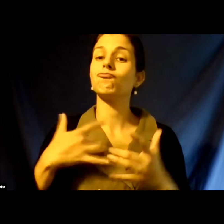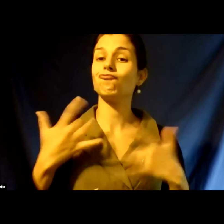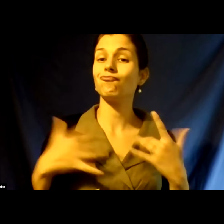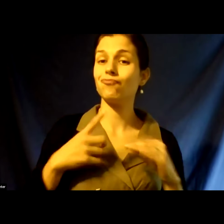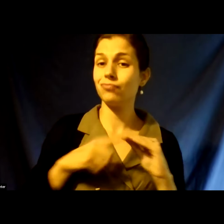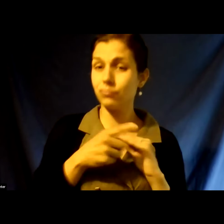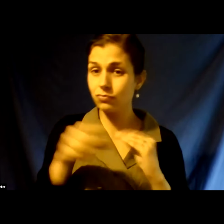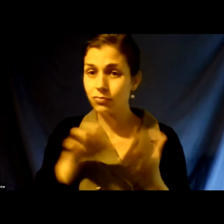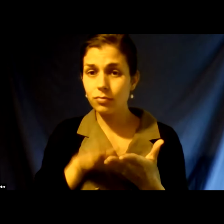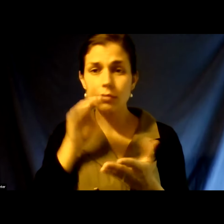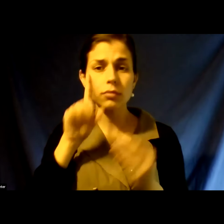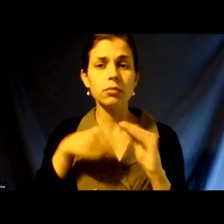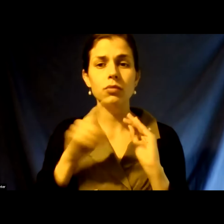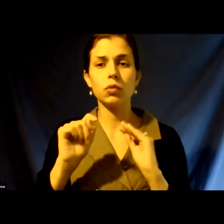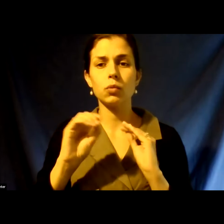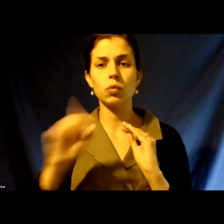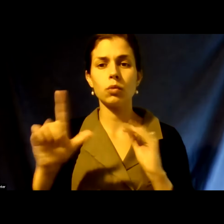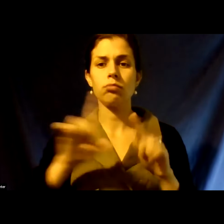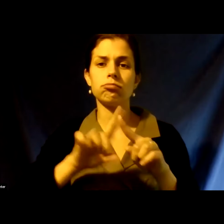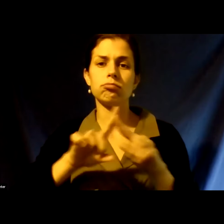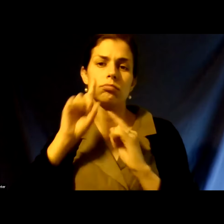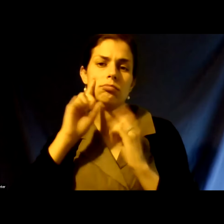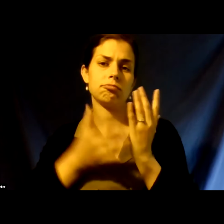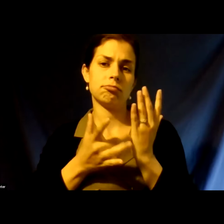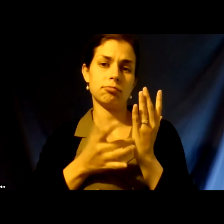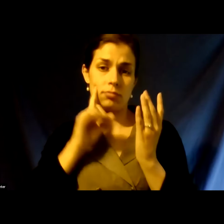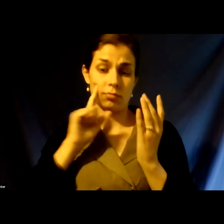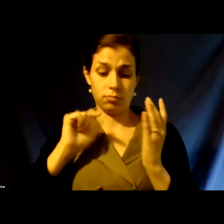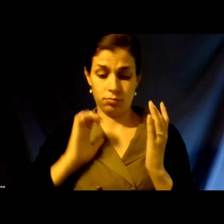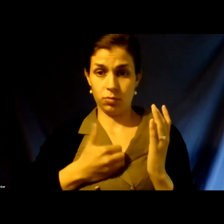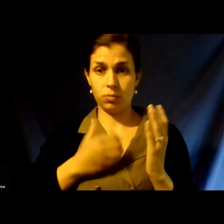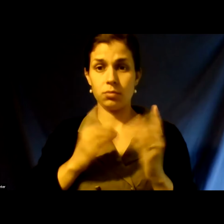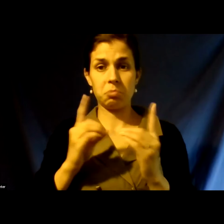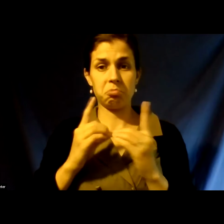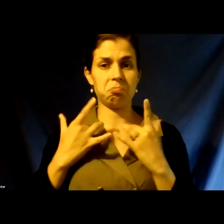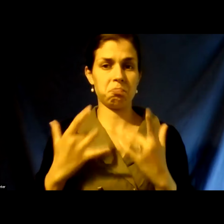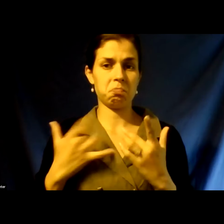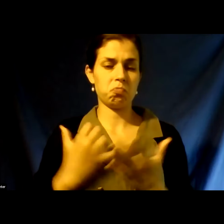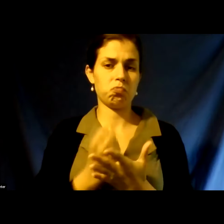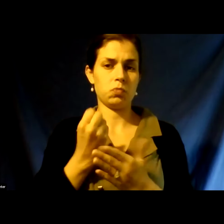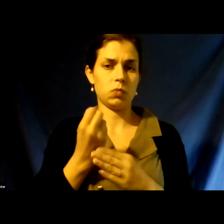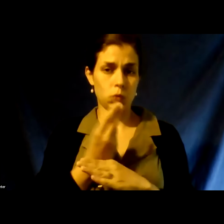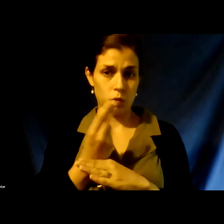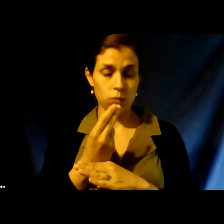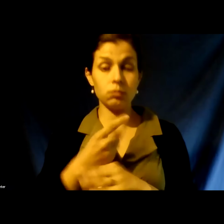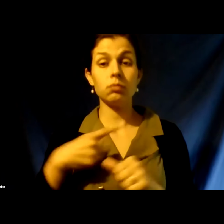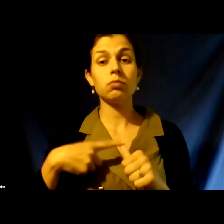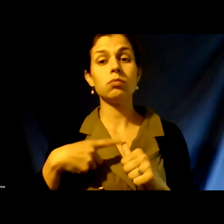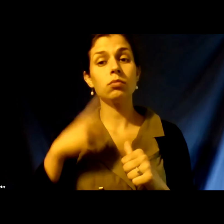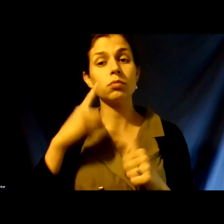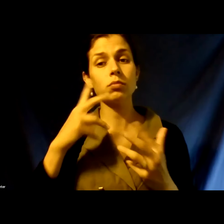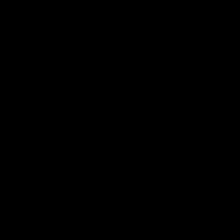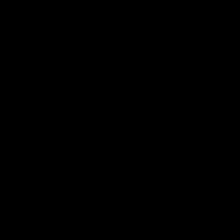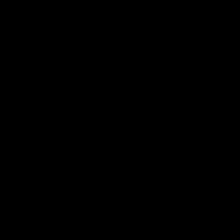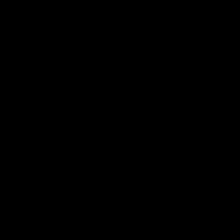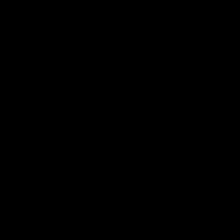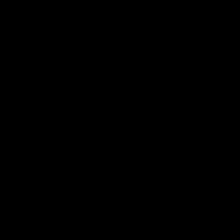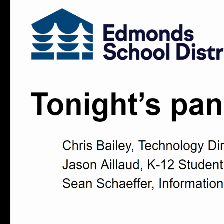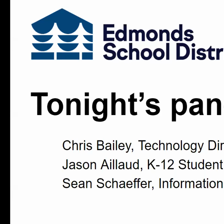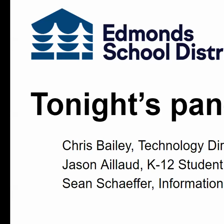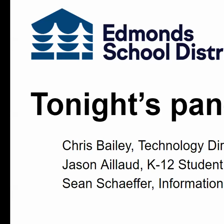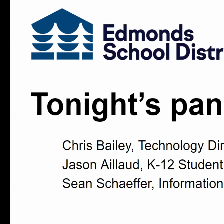district. And so with that, I won't keep you any further, but I would like to introduce you to our technology director, Chris Bailey, who's